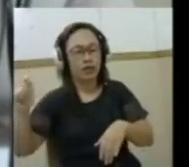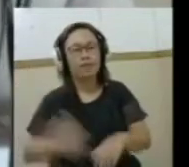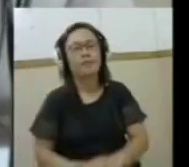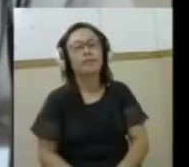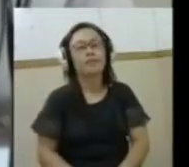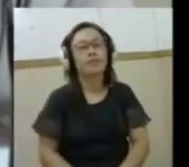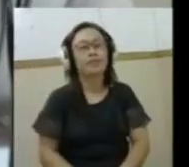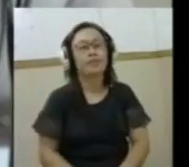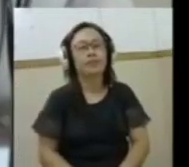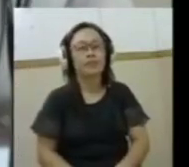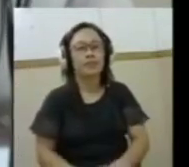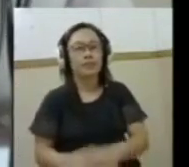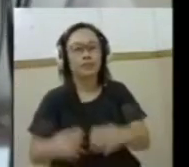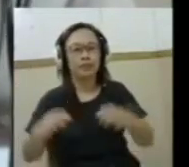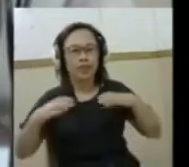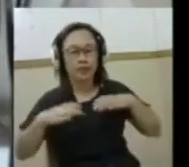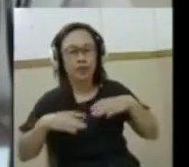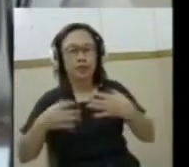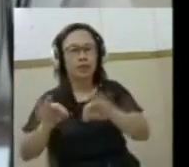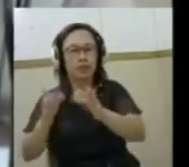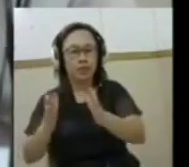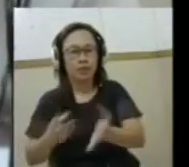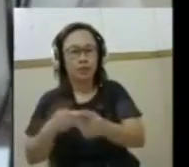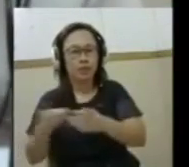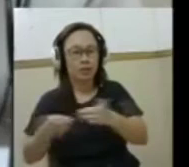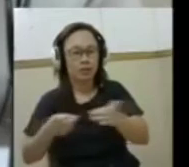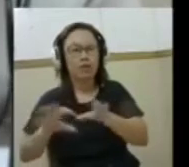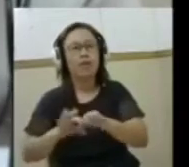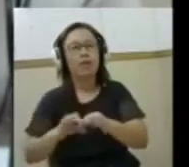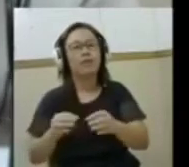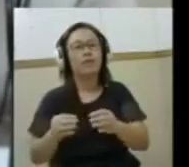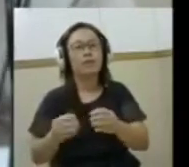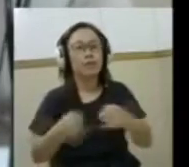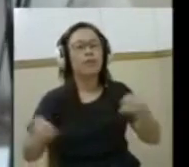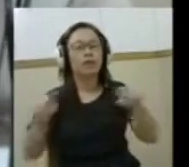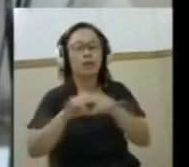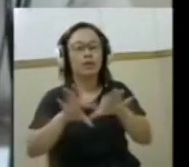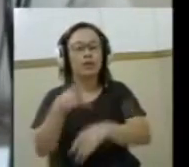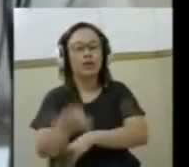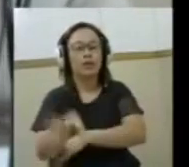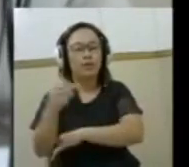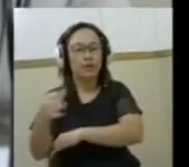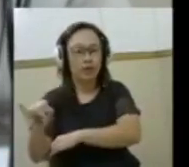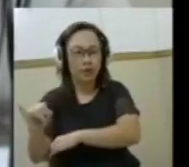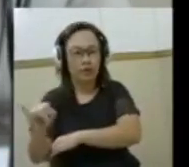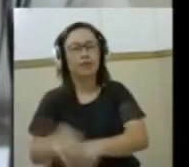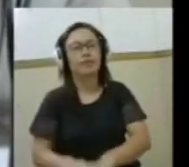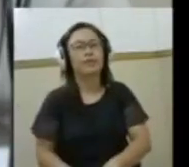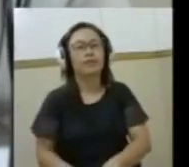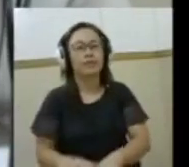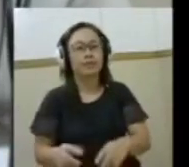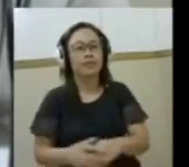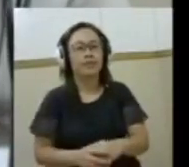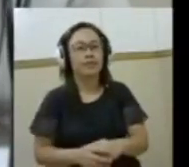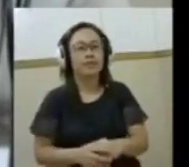It consists of the interpretation or description of the significance of the findings. Very good. How